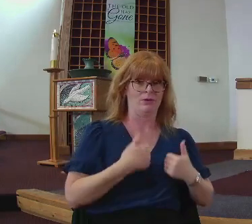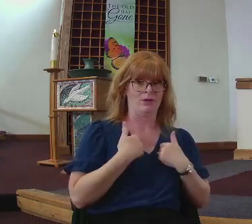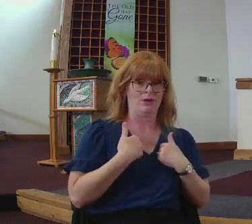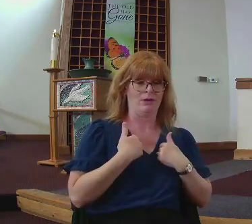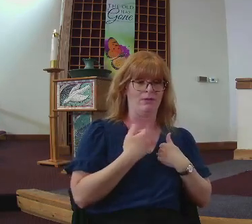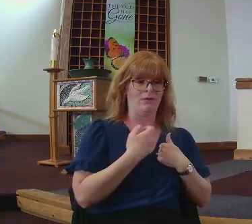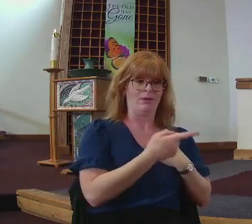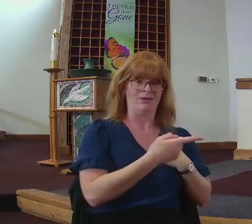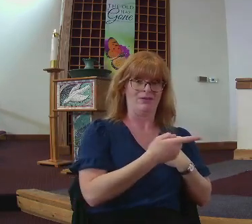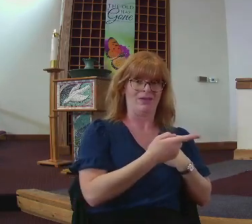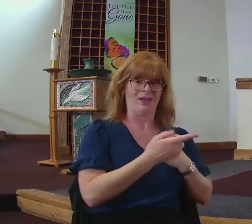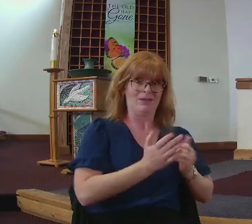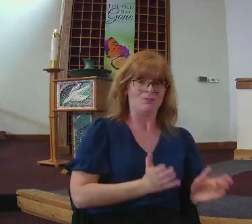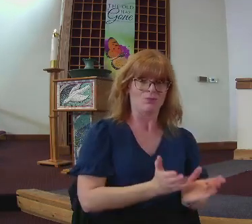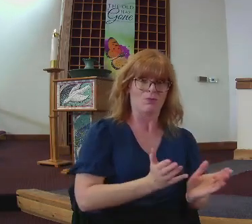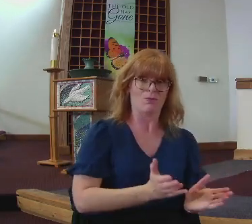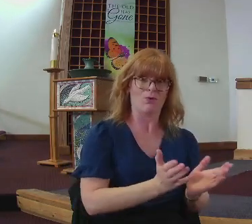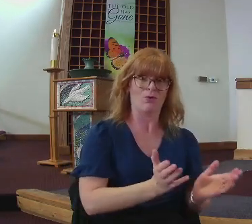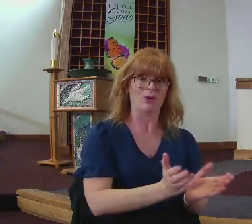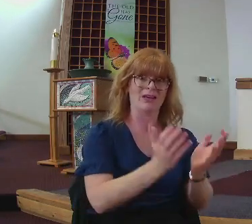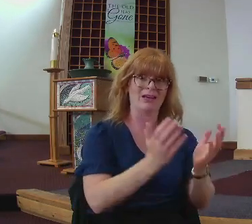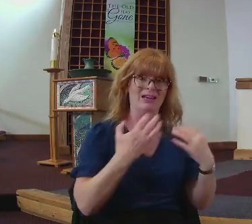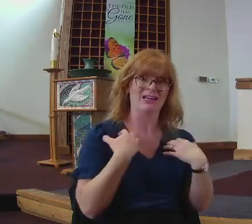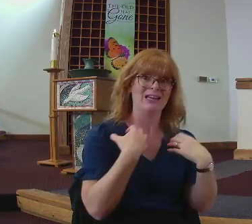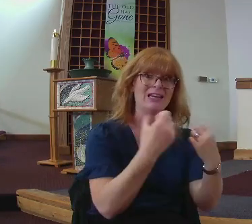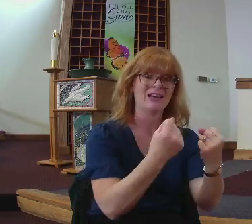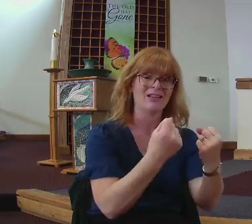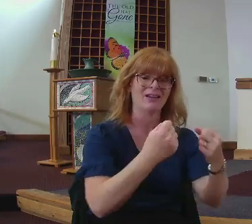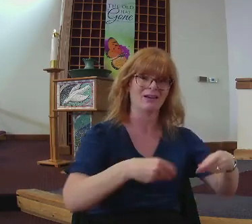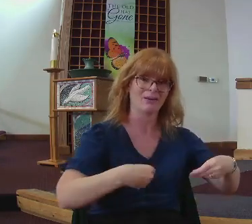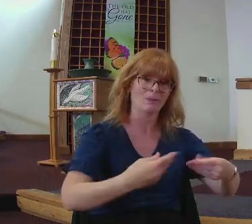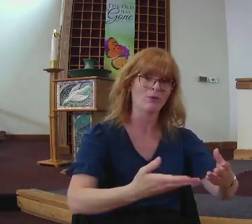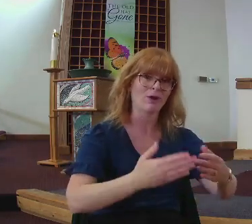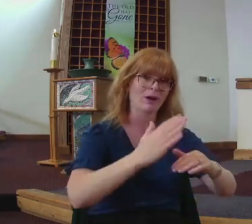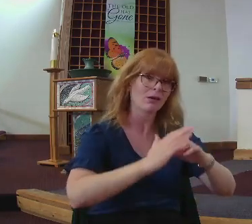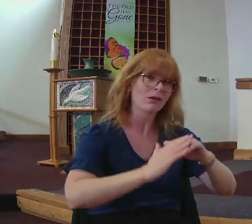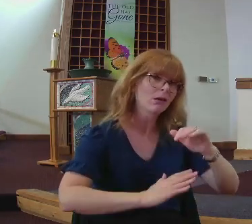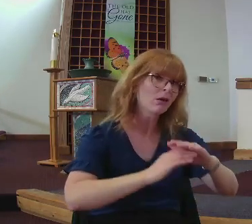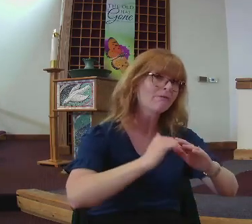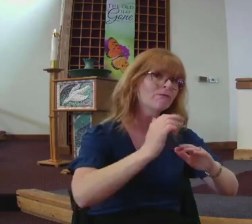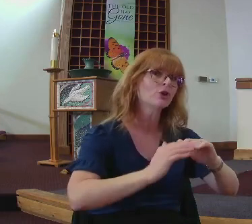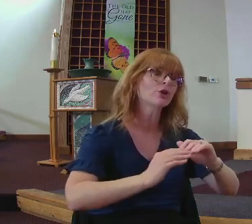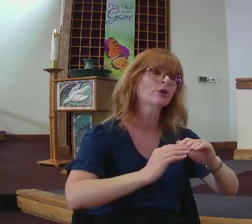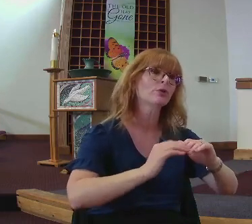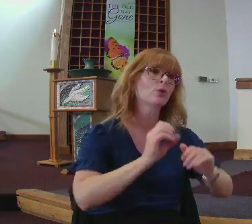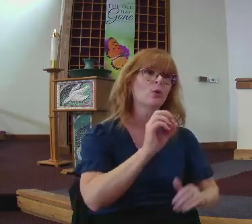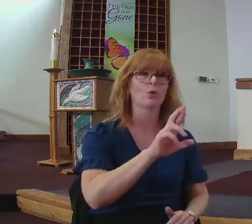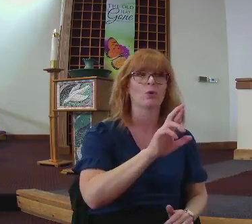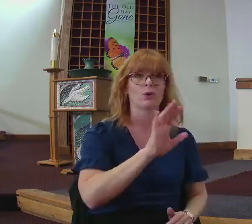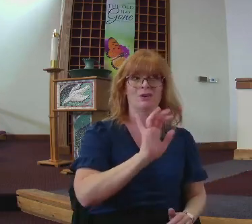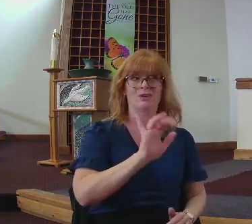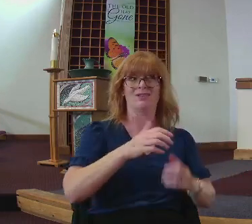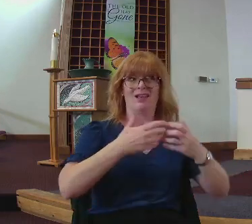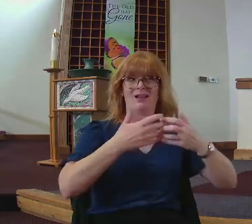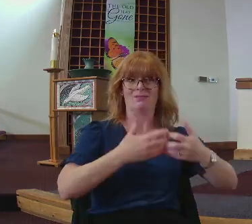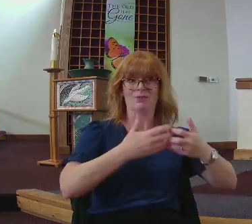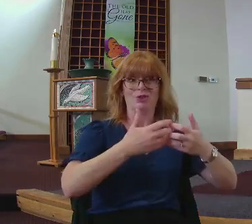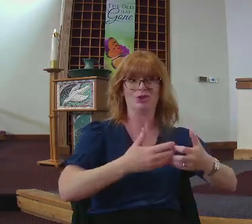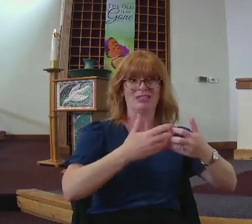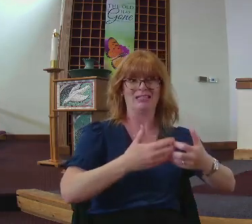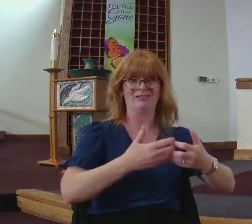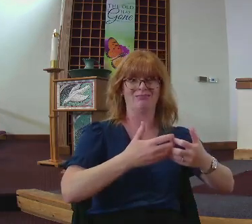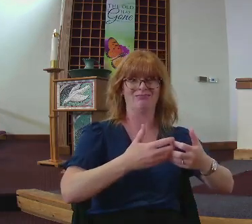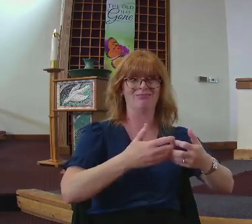promoting healing and providing comfort? Or is that machine keeping